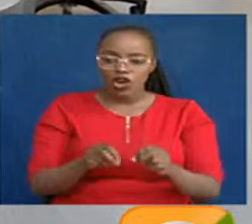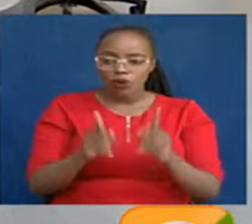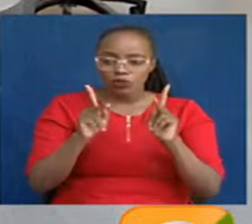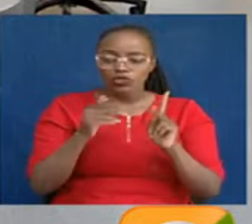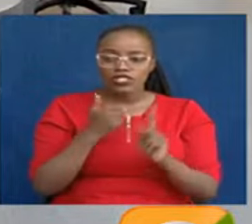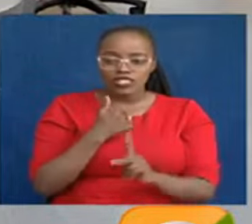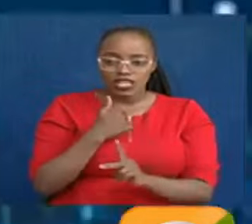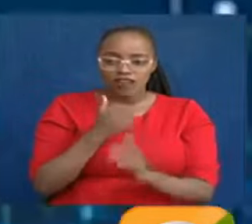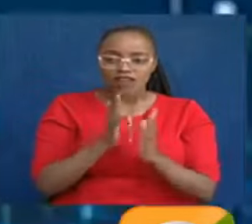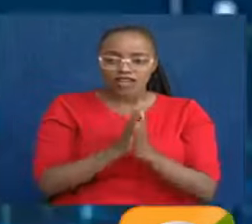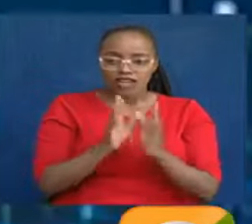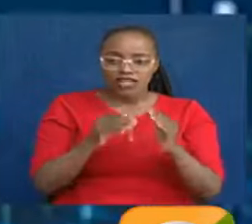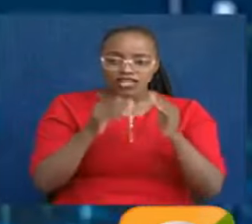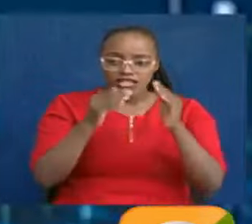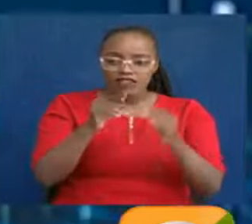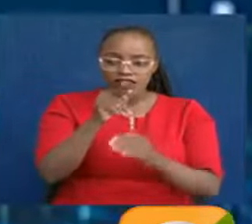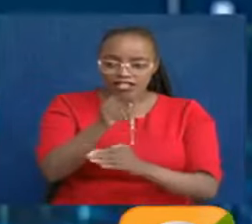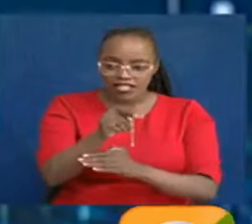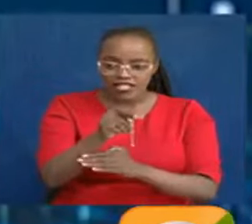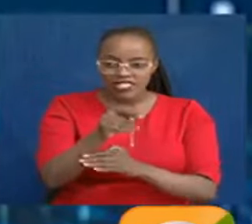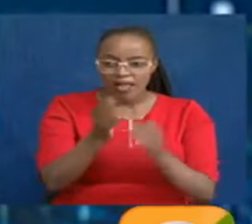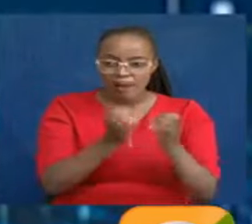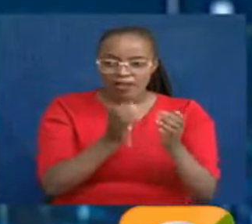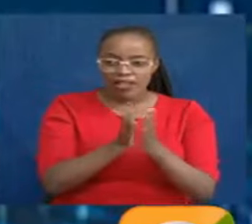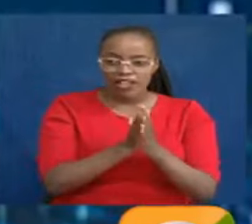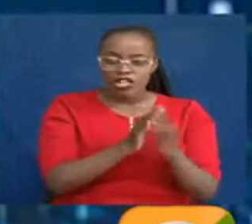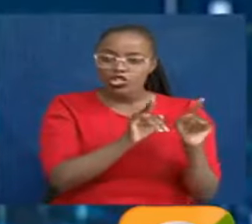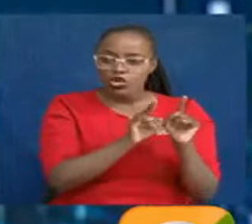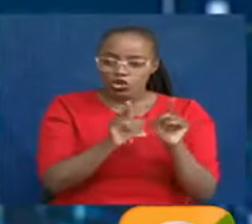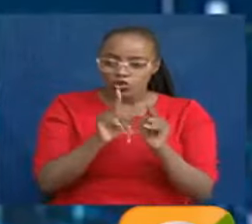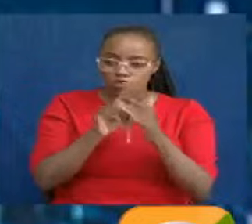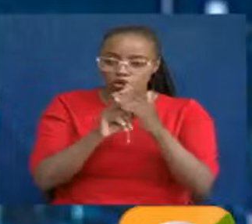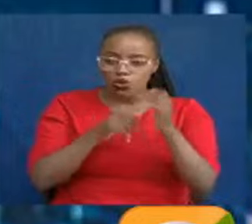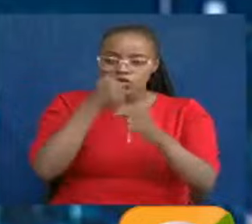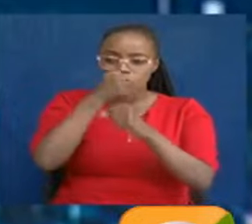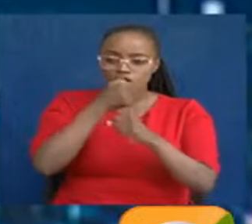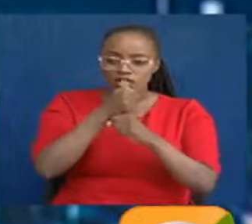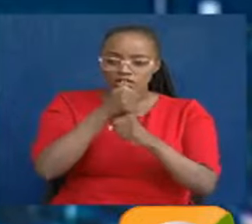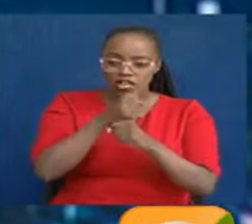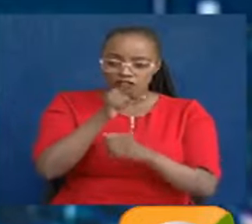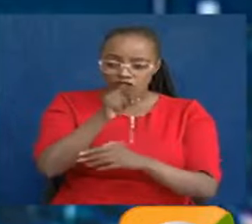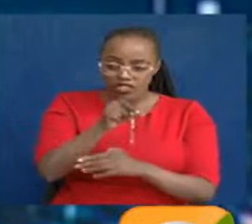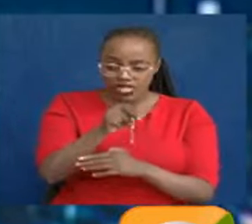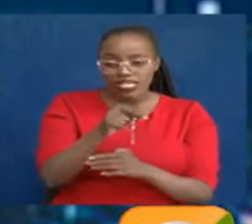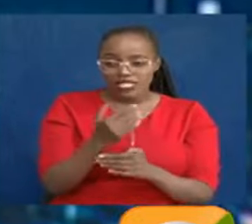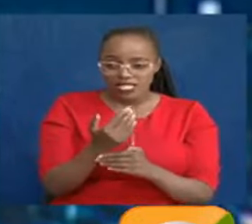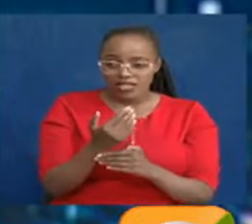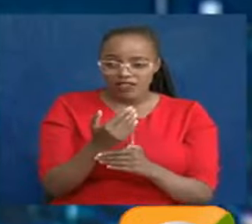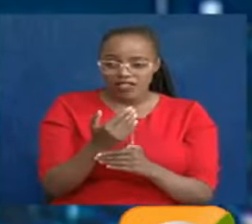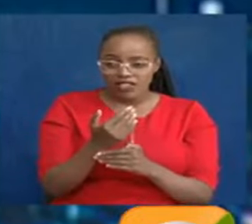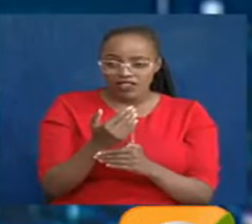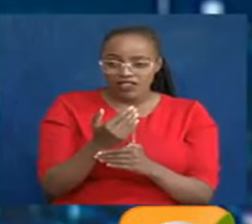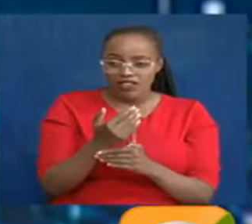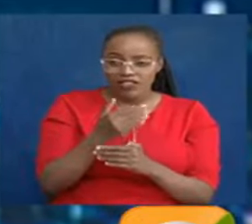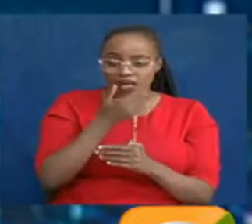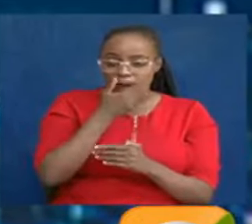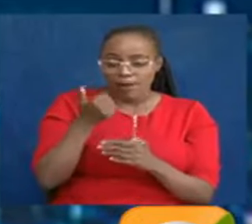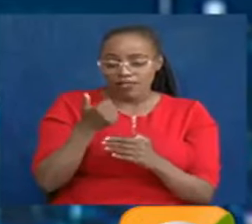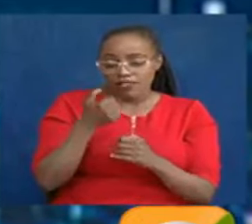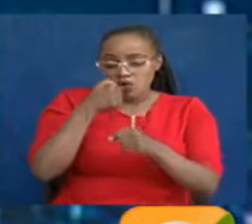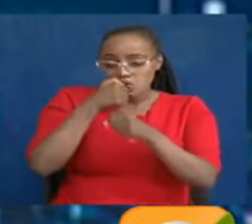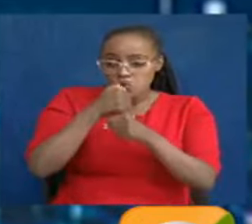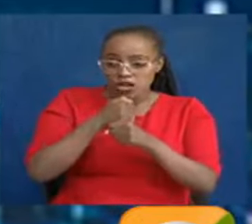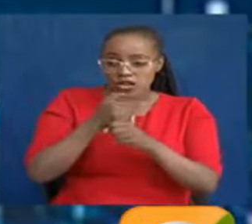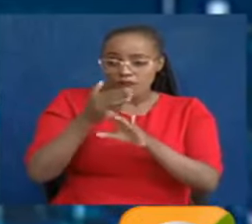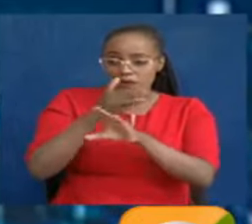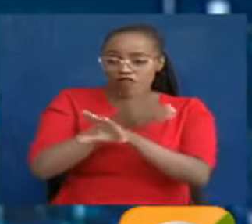at during the visits and the programs that we have done for these few days. So the best practices that we have in